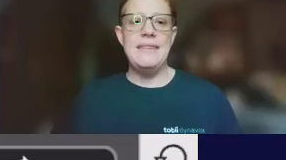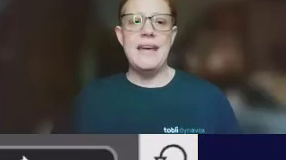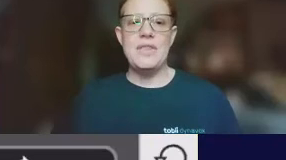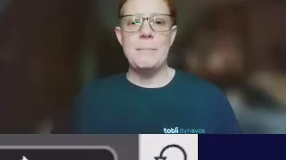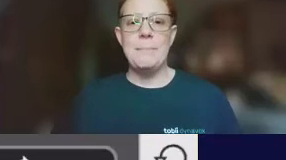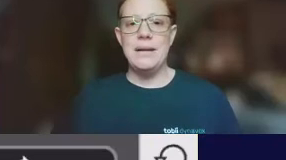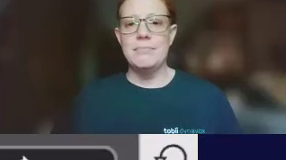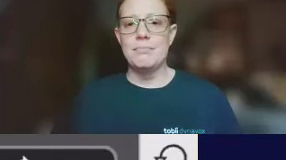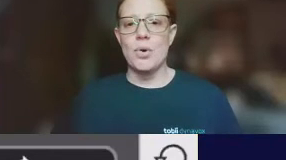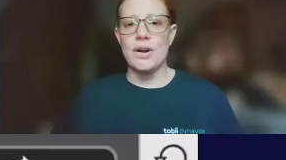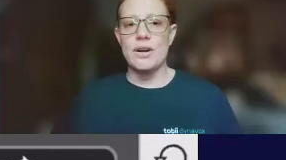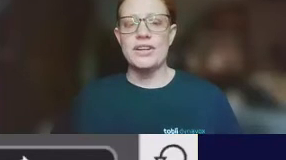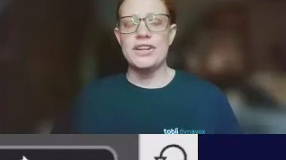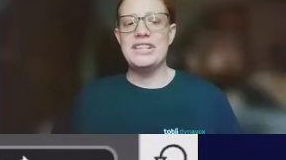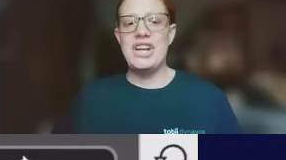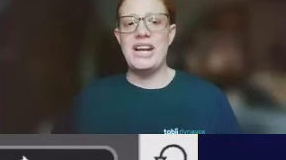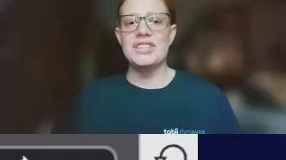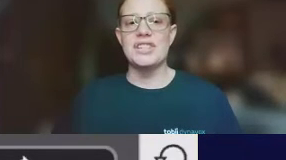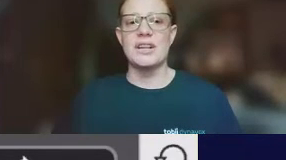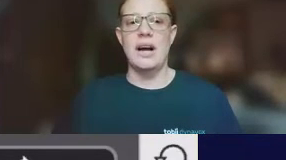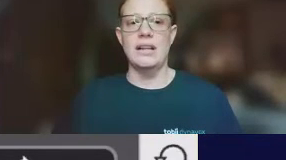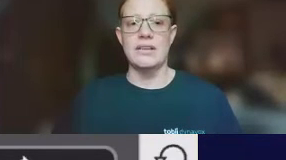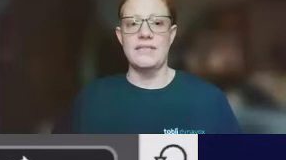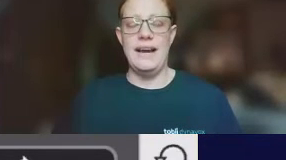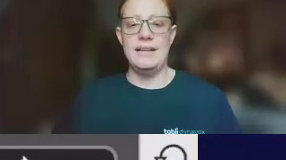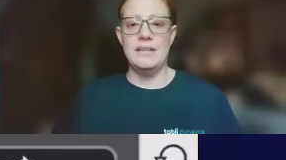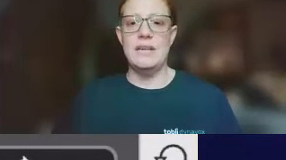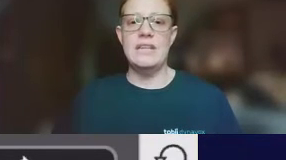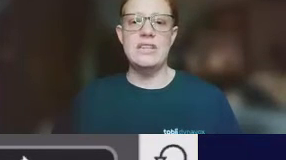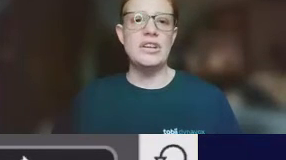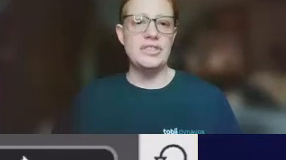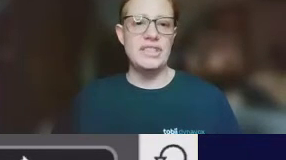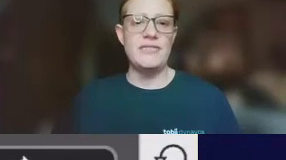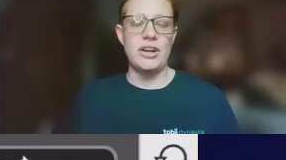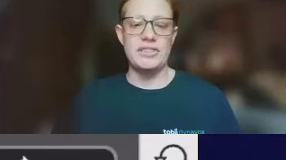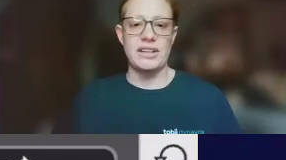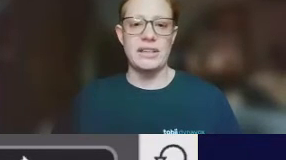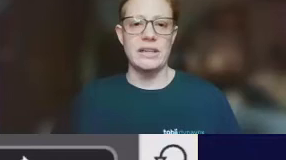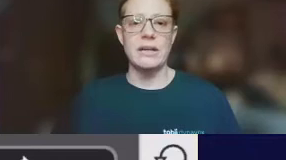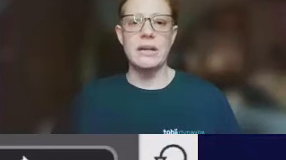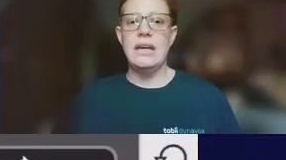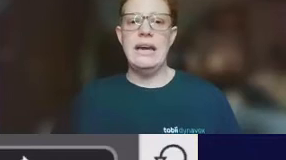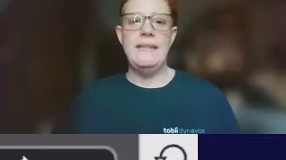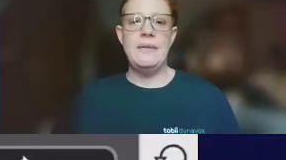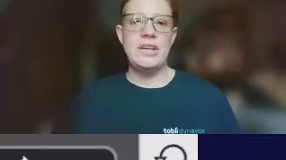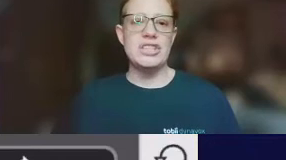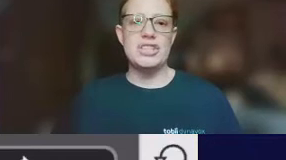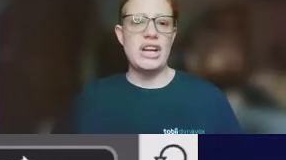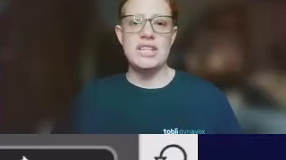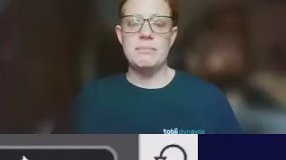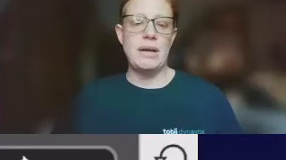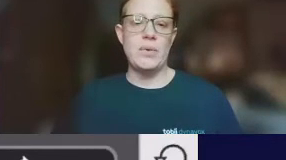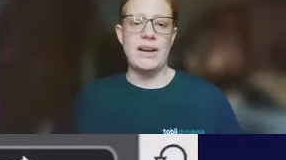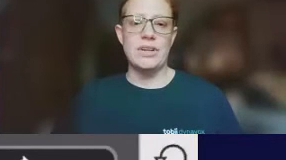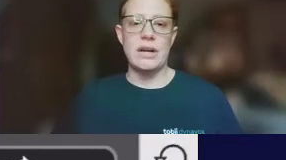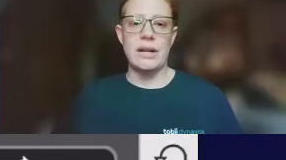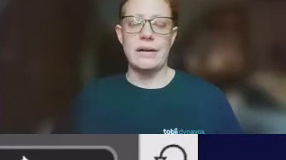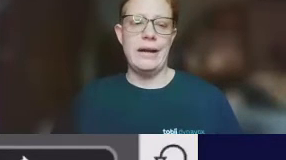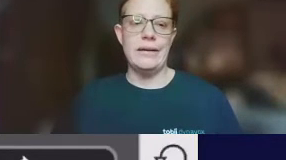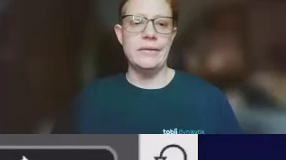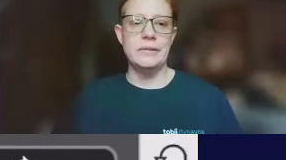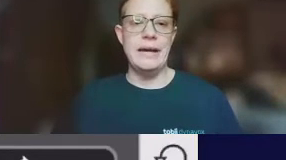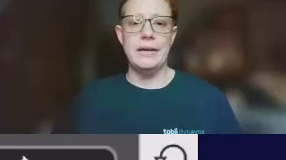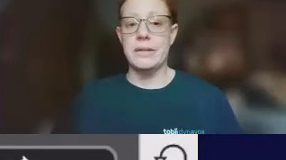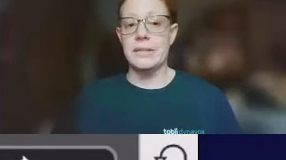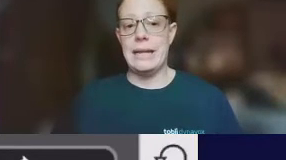And then the button border, you're going to change the color of that. And it'll default to clear. And then we can just change it, pick whatever color.